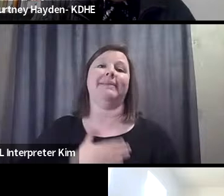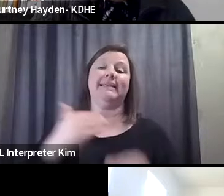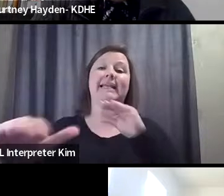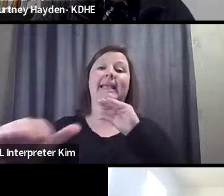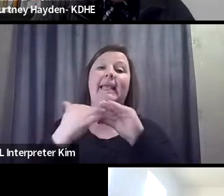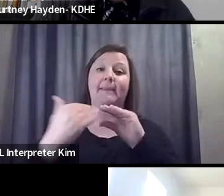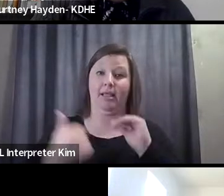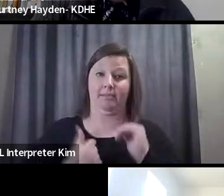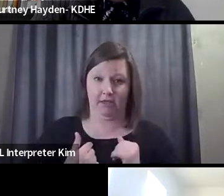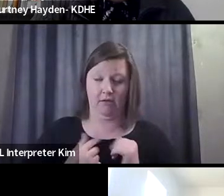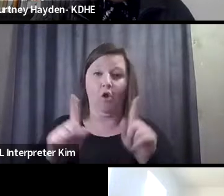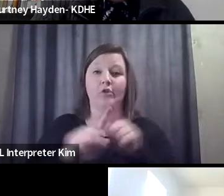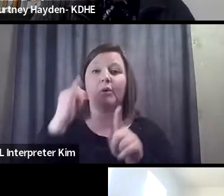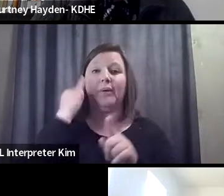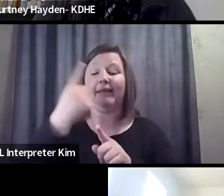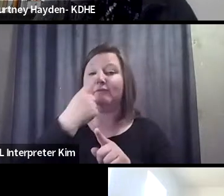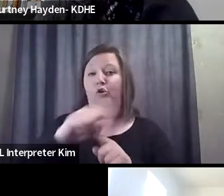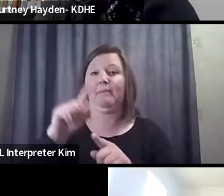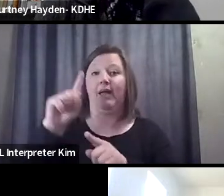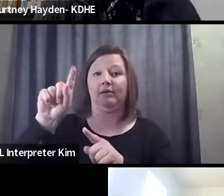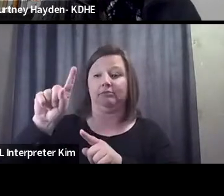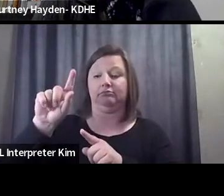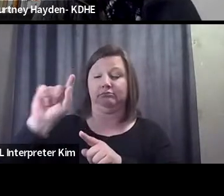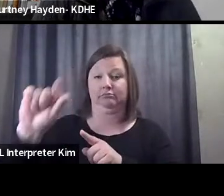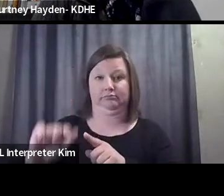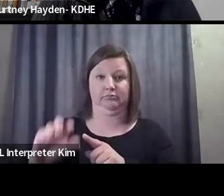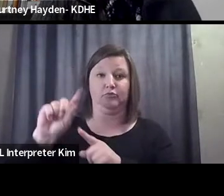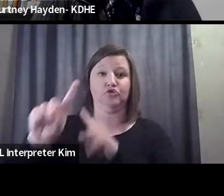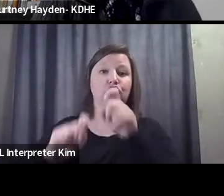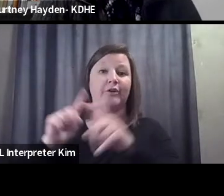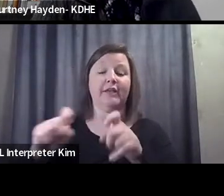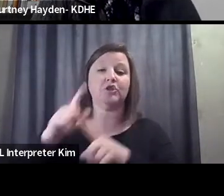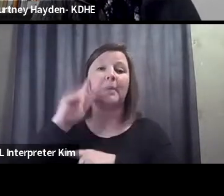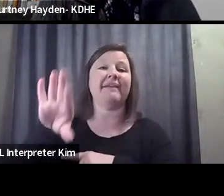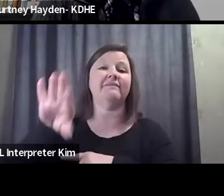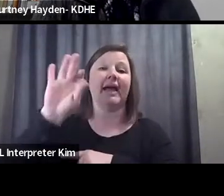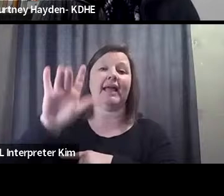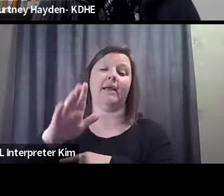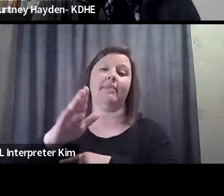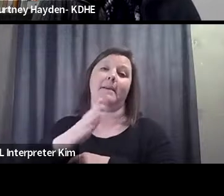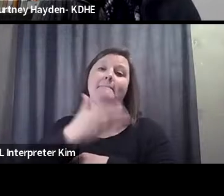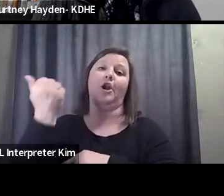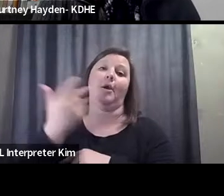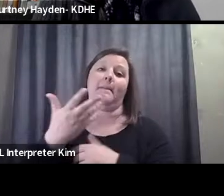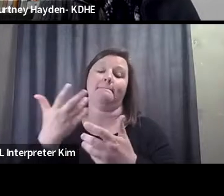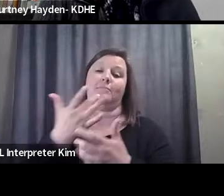If you don't mind, also please fill out the survey so we can find out what your preferred meeting days and